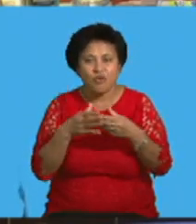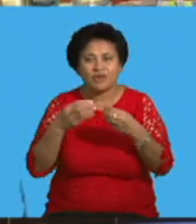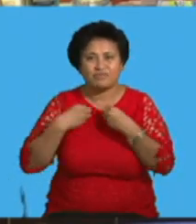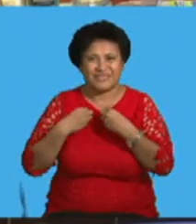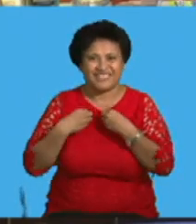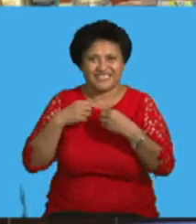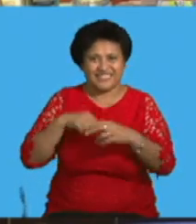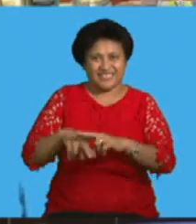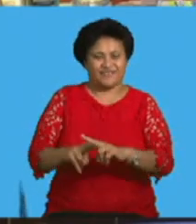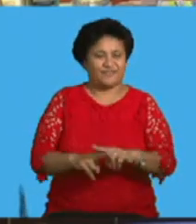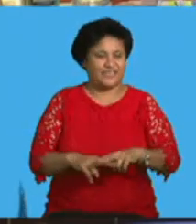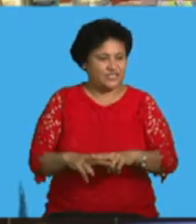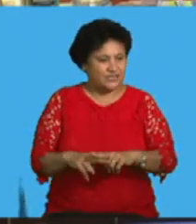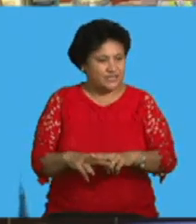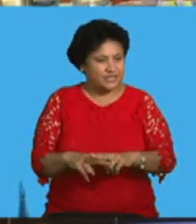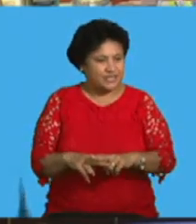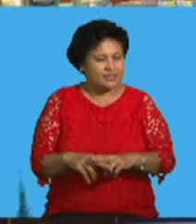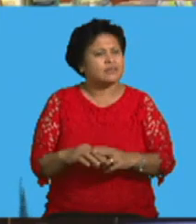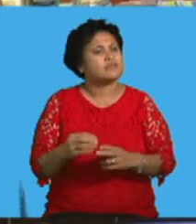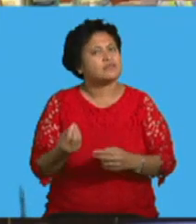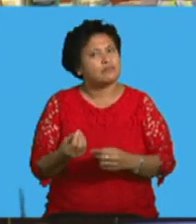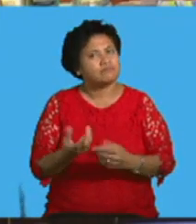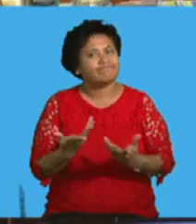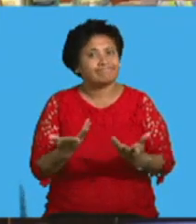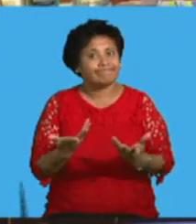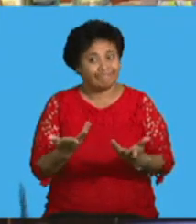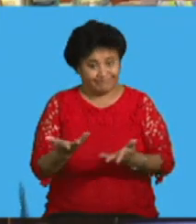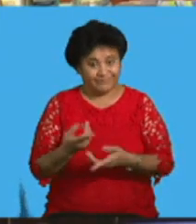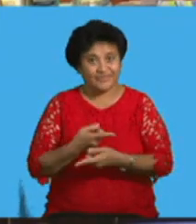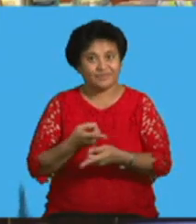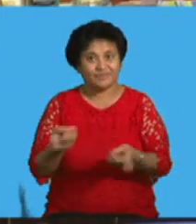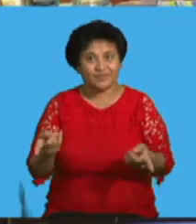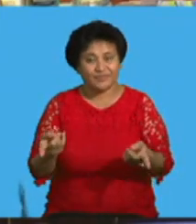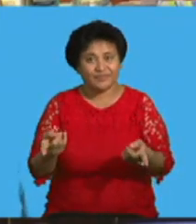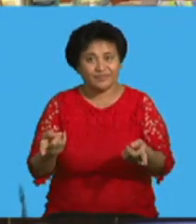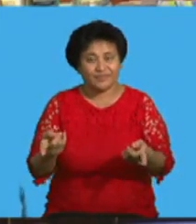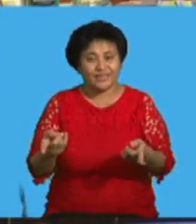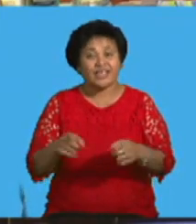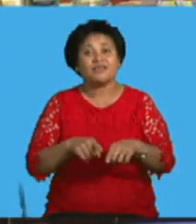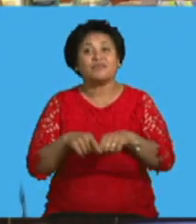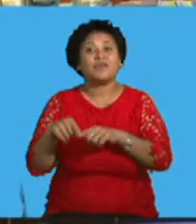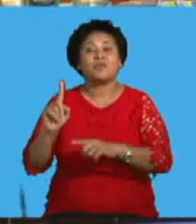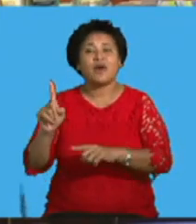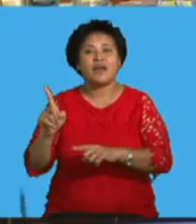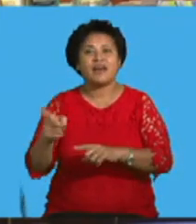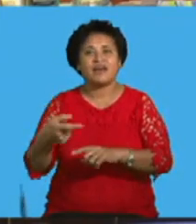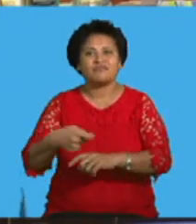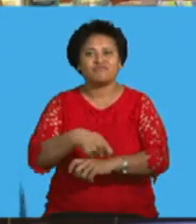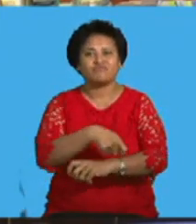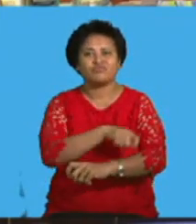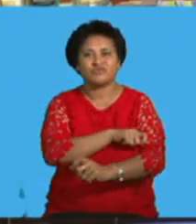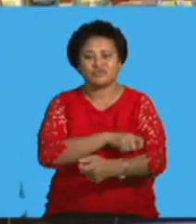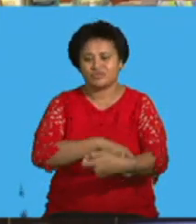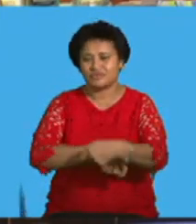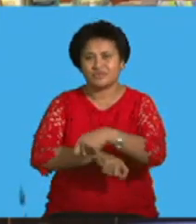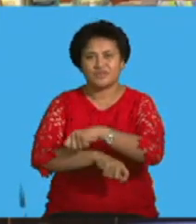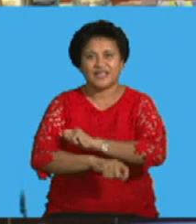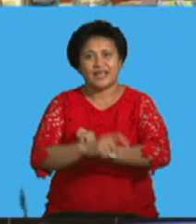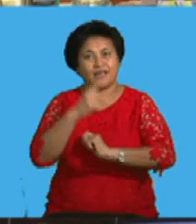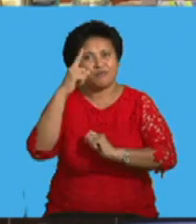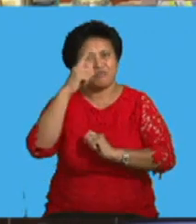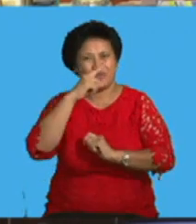Honorable Speaker, what does this mean? It means that the hard work of these entrepreneurs